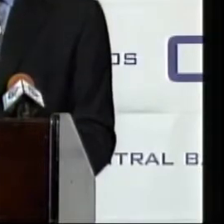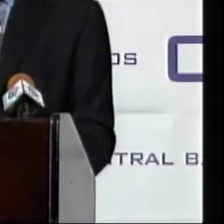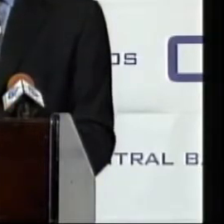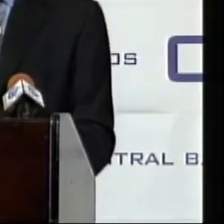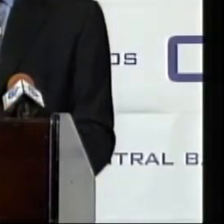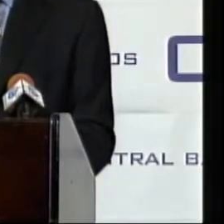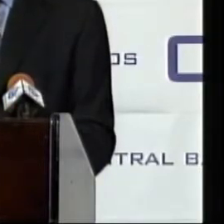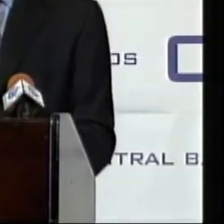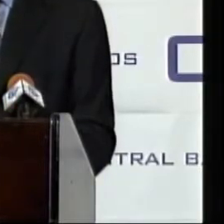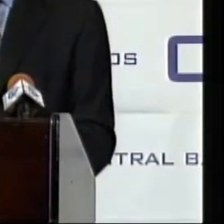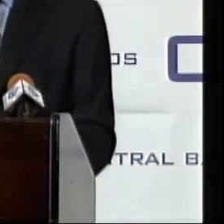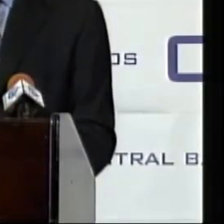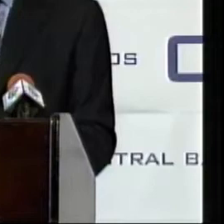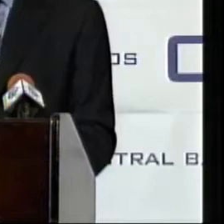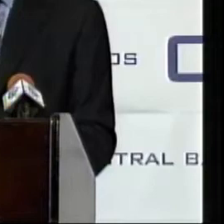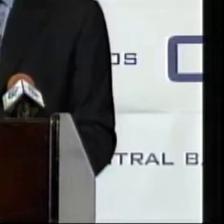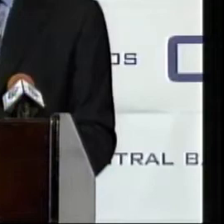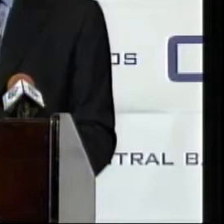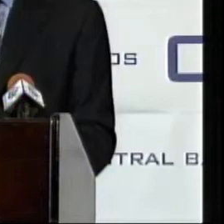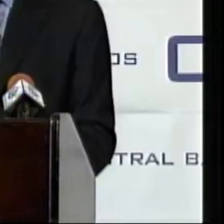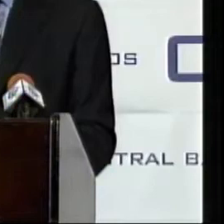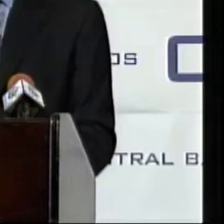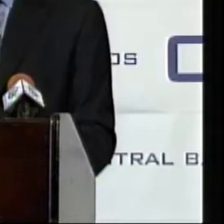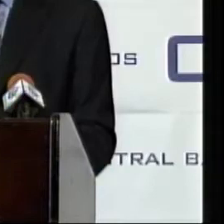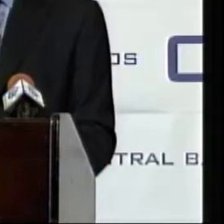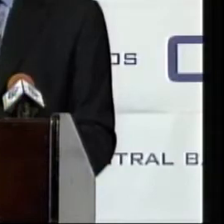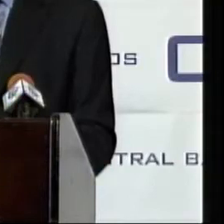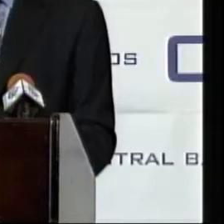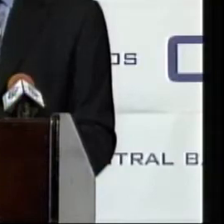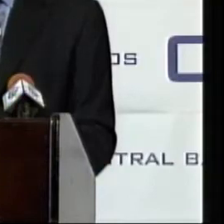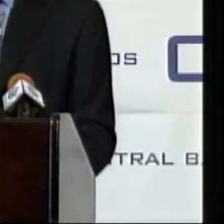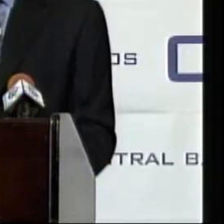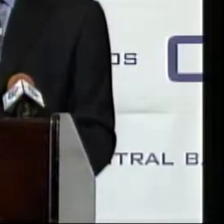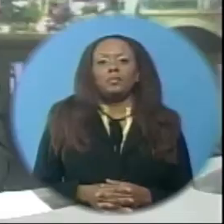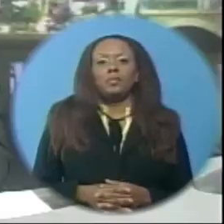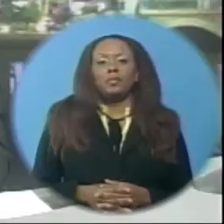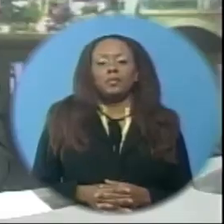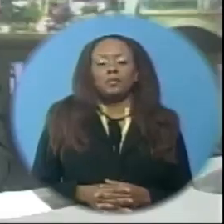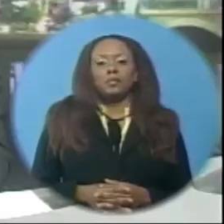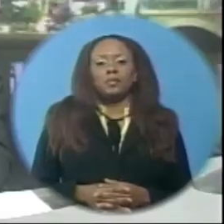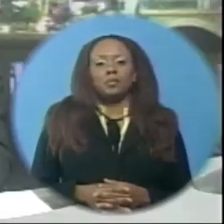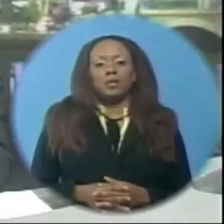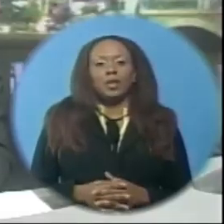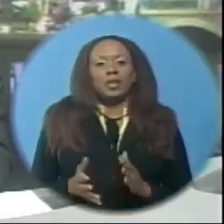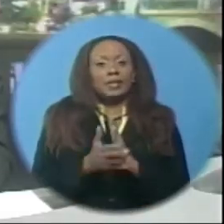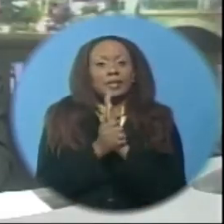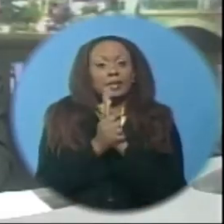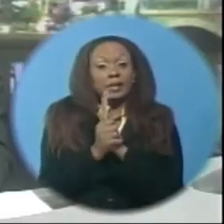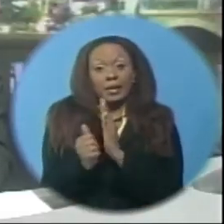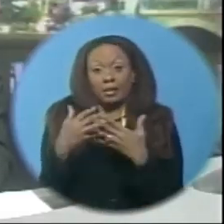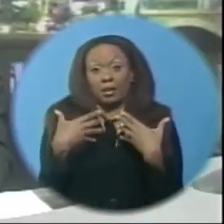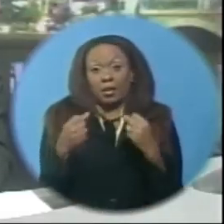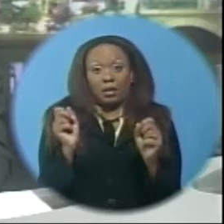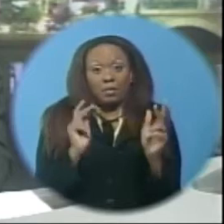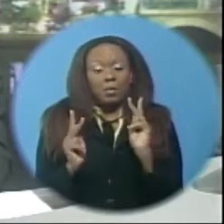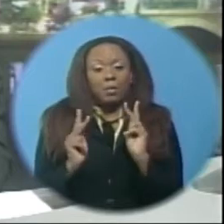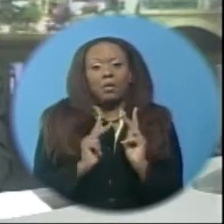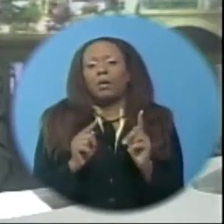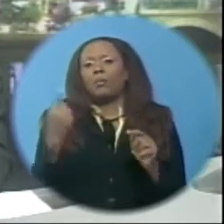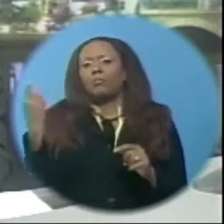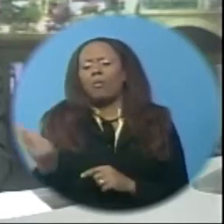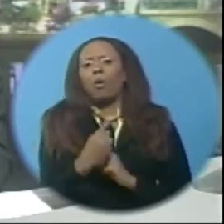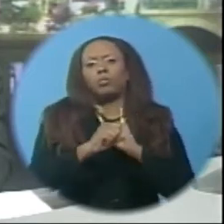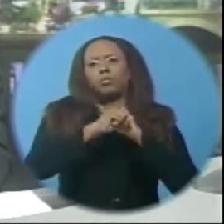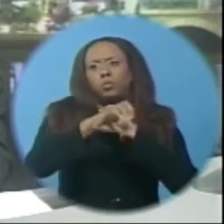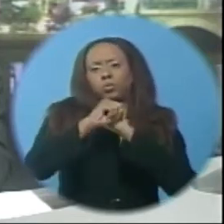on spending, then the smaller the impact on our reserves. Health experts always